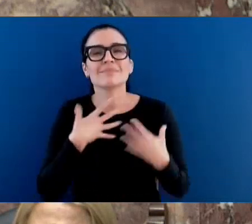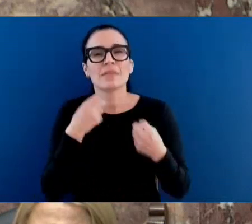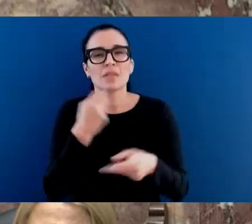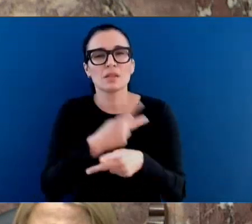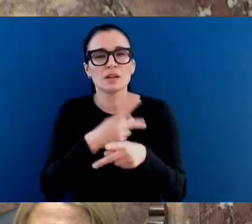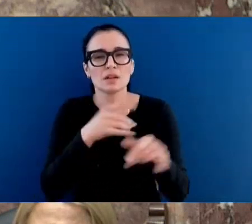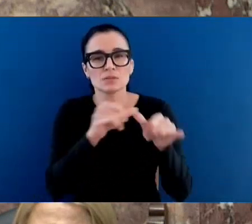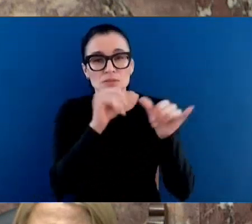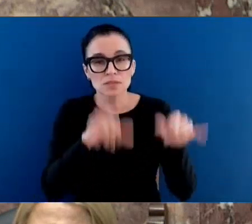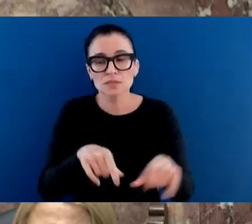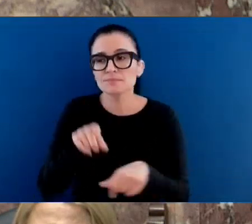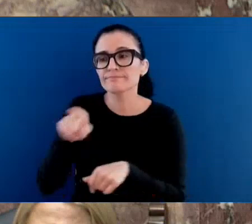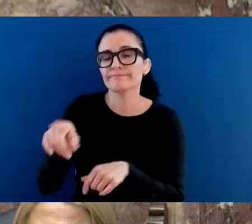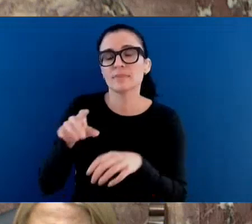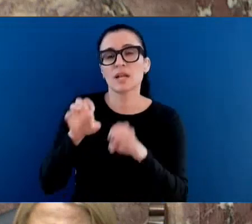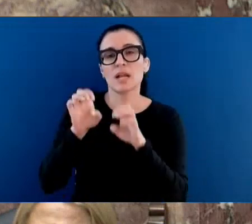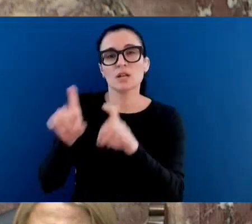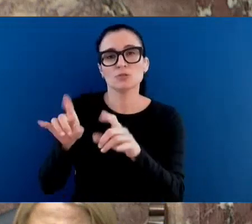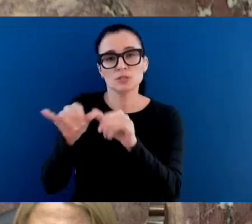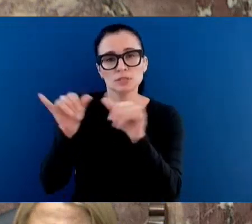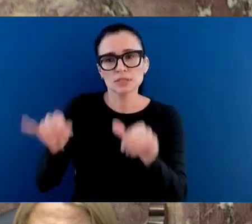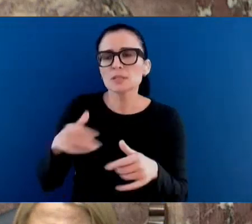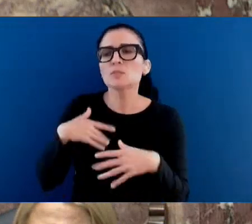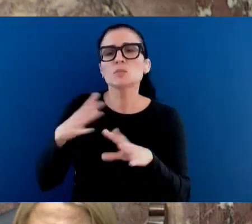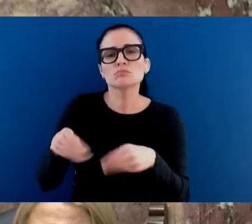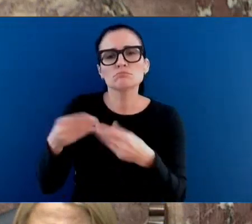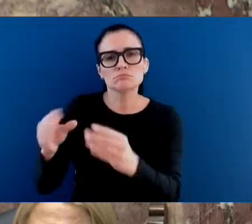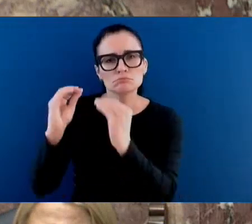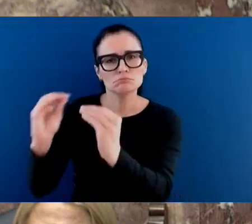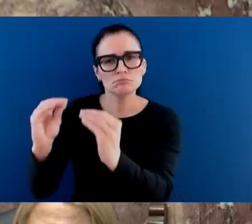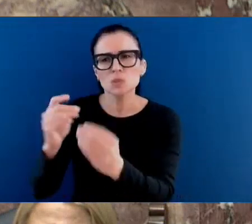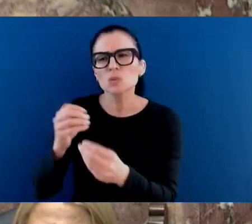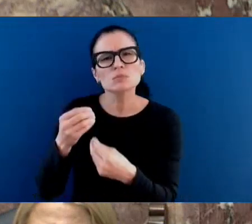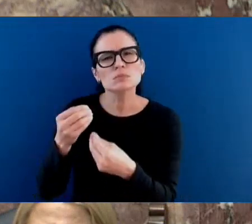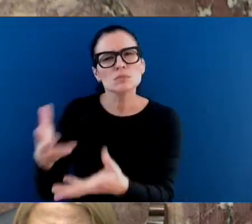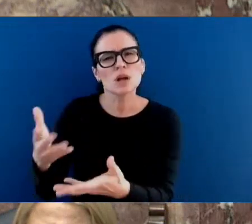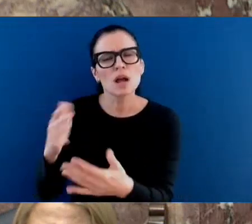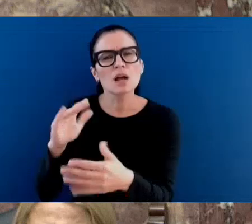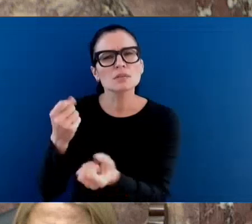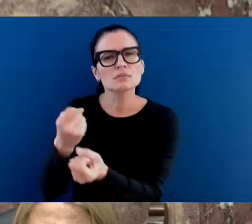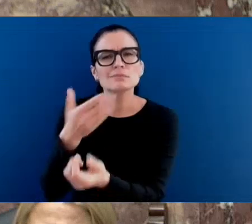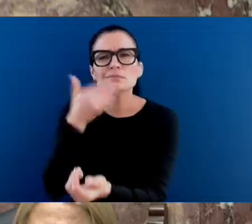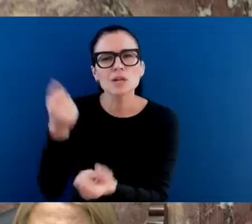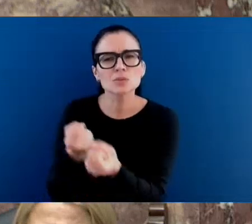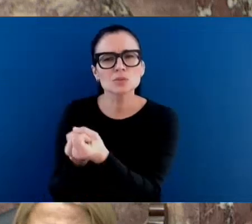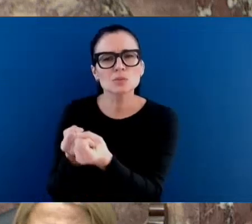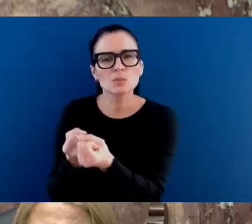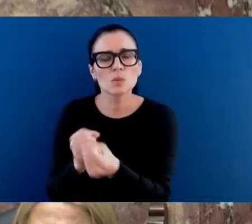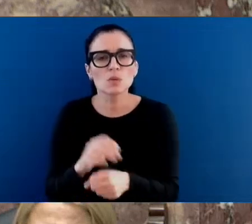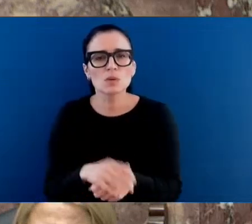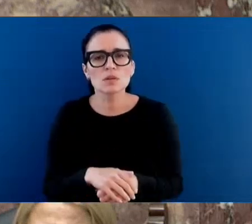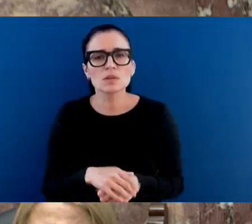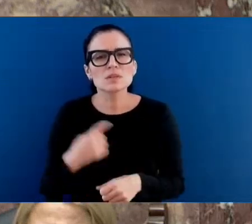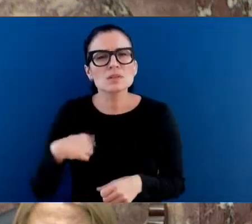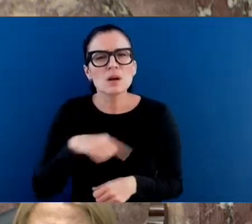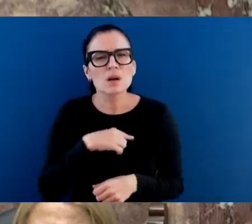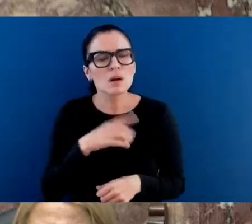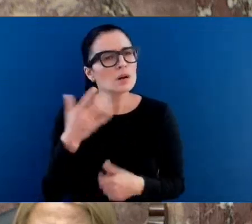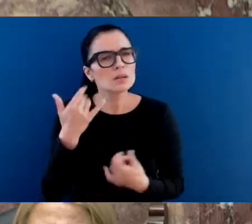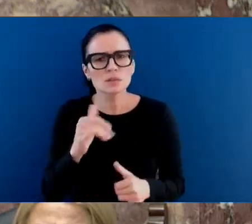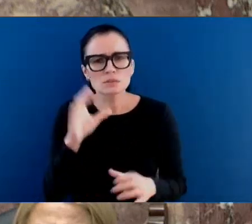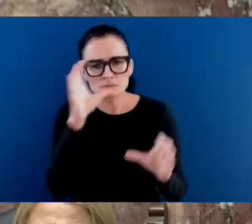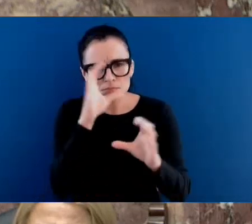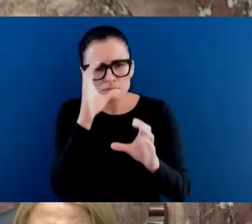We will certainly understand more in the coming weeks about this particular situation, so that we can understand